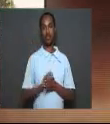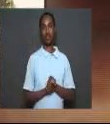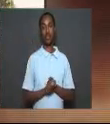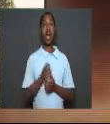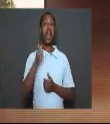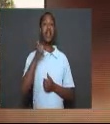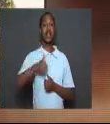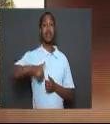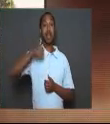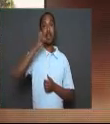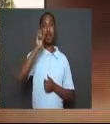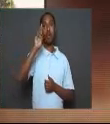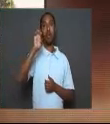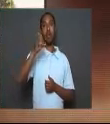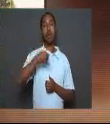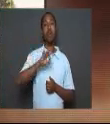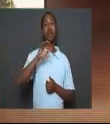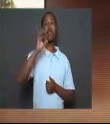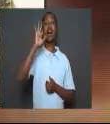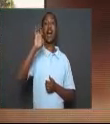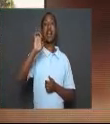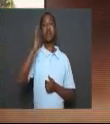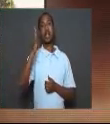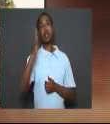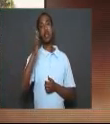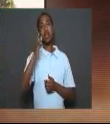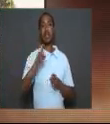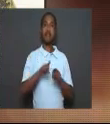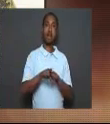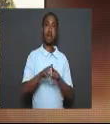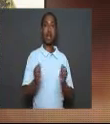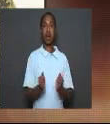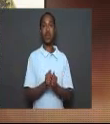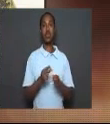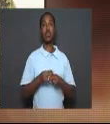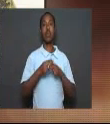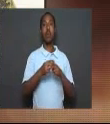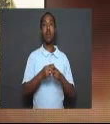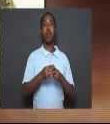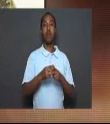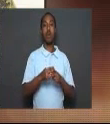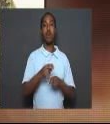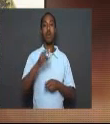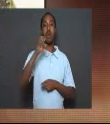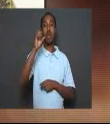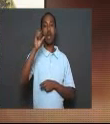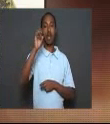Another main ore of iron that you might be familiar with is called iron